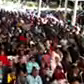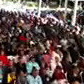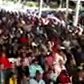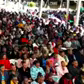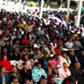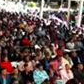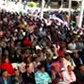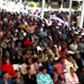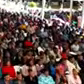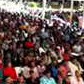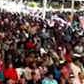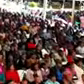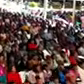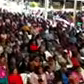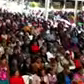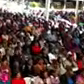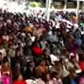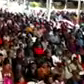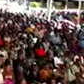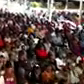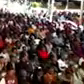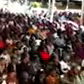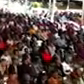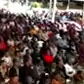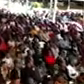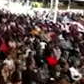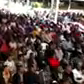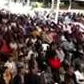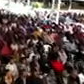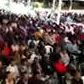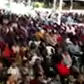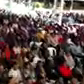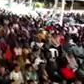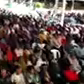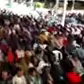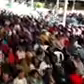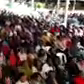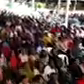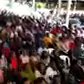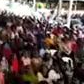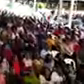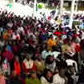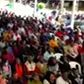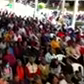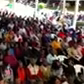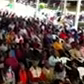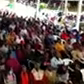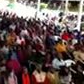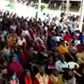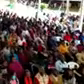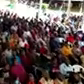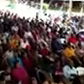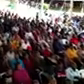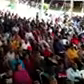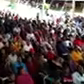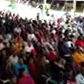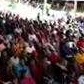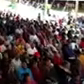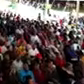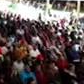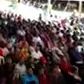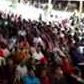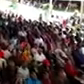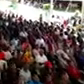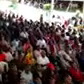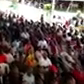sorry any let's continue but but but we have to have local conversations is that okay is that